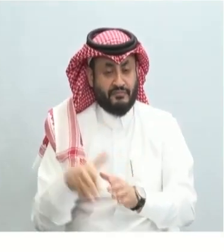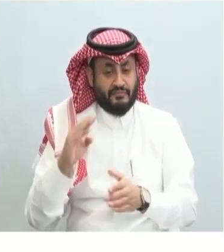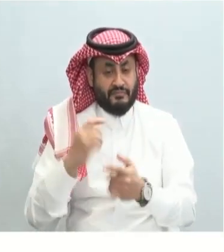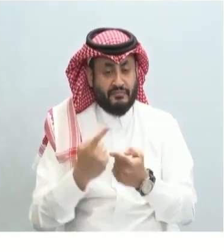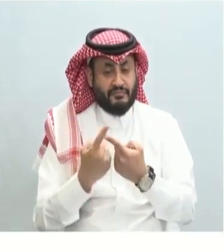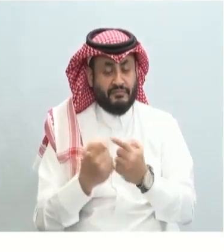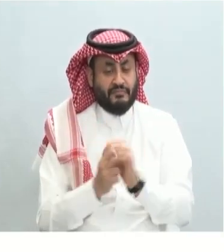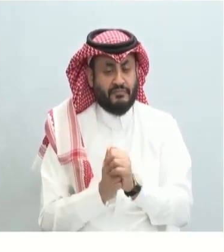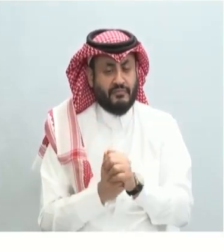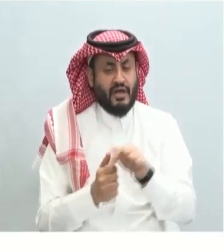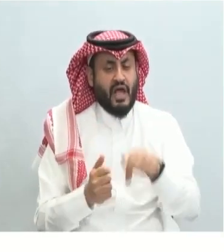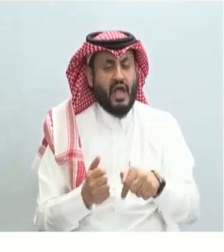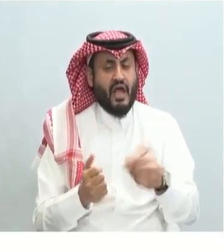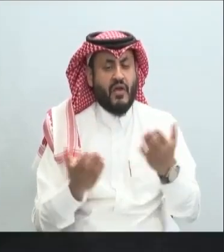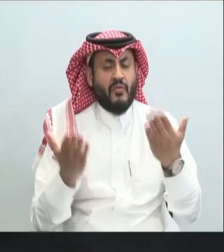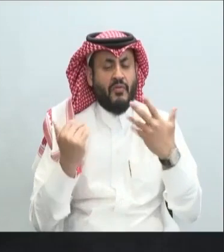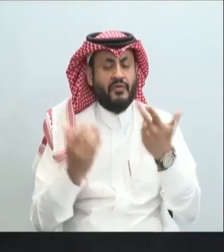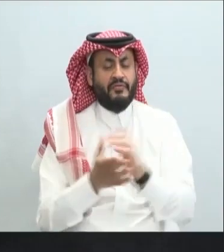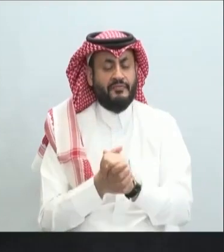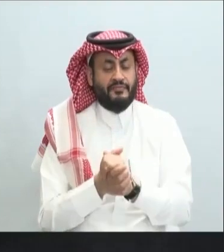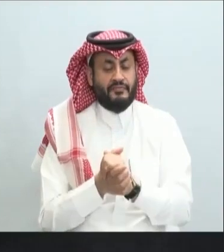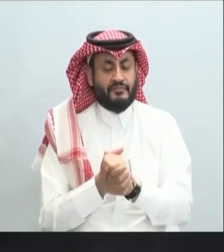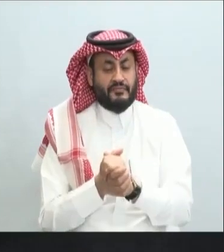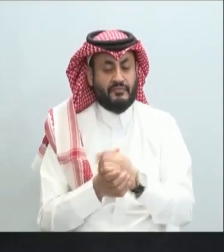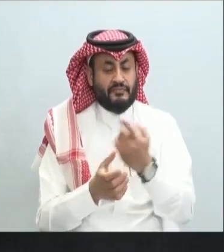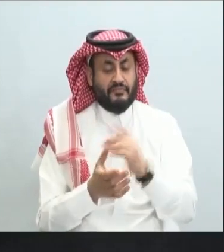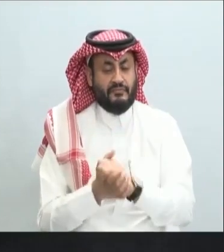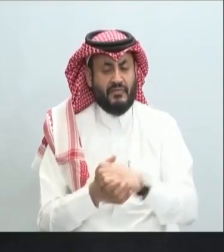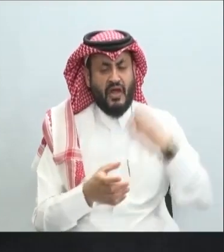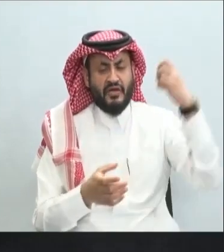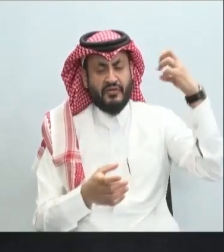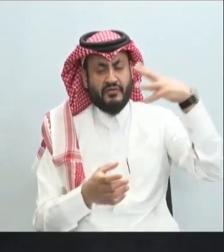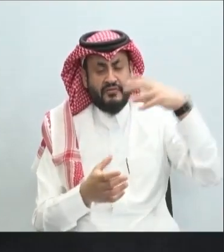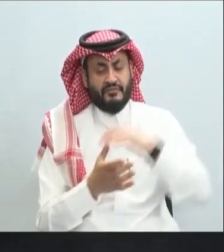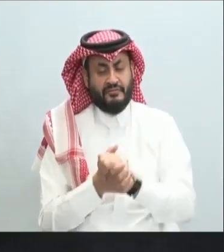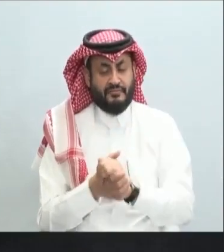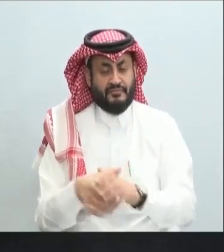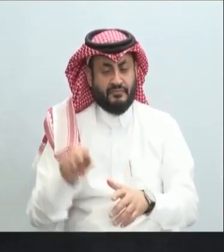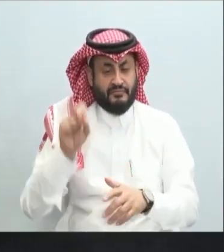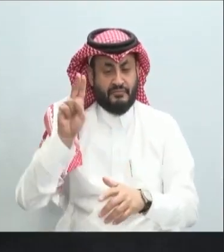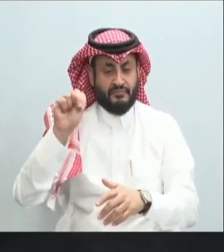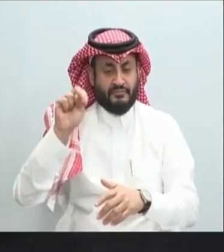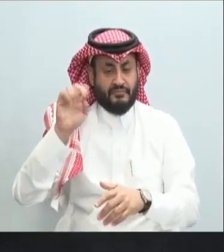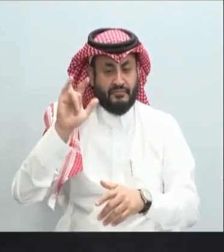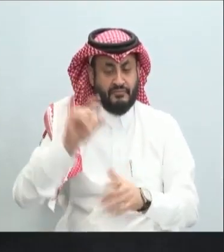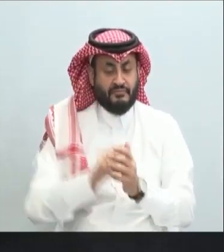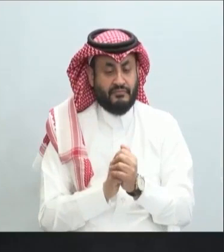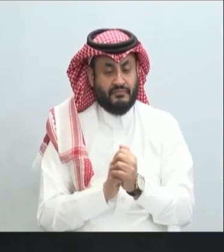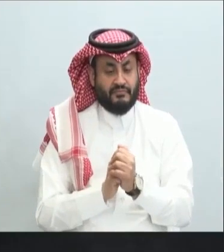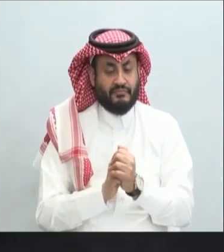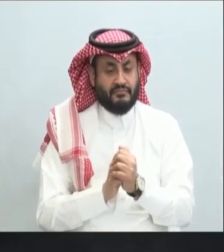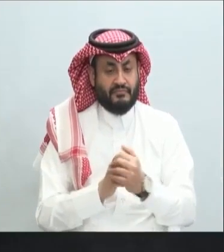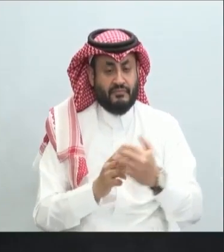question, what's the weather like today? The first answer we have is, it's sunny today.